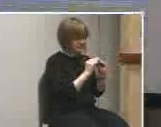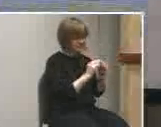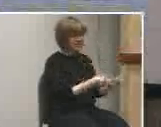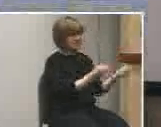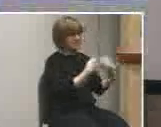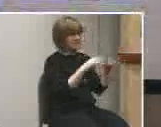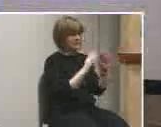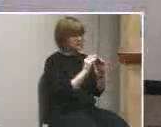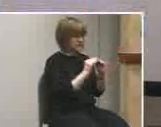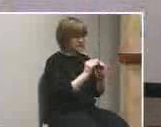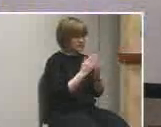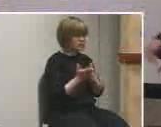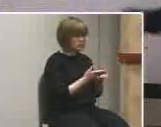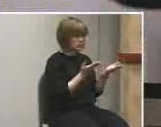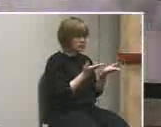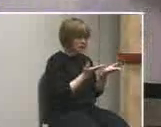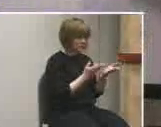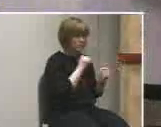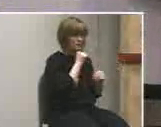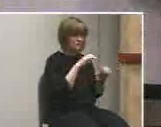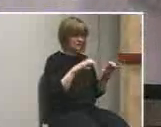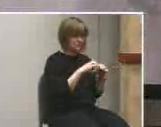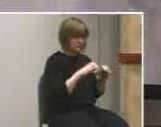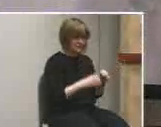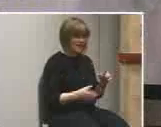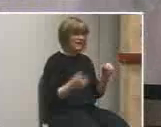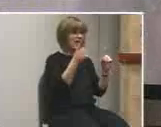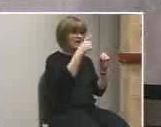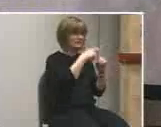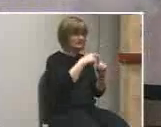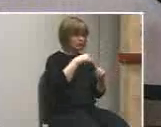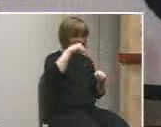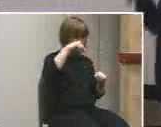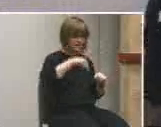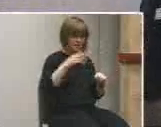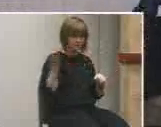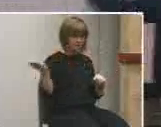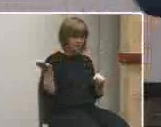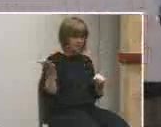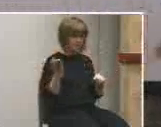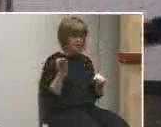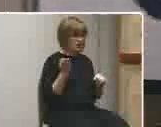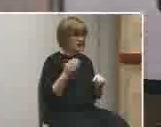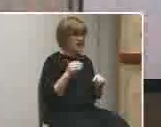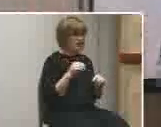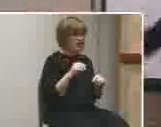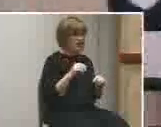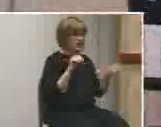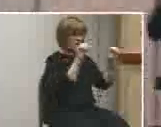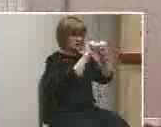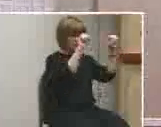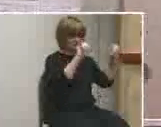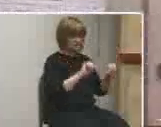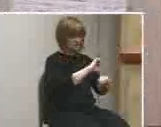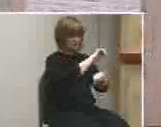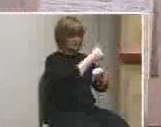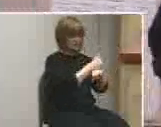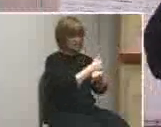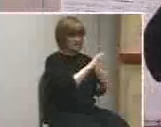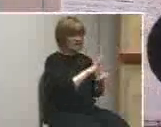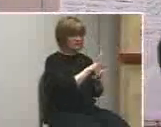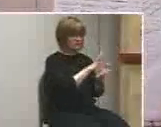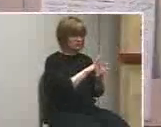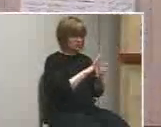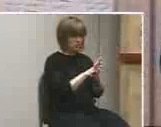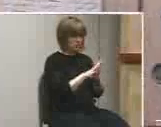We're not doing that until we get down to here. The systems that we have in place for school-wide should help us